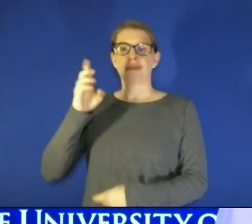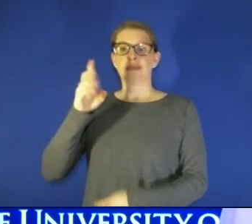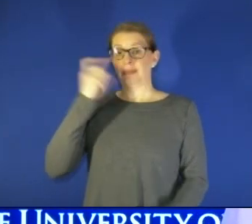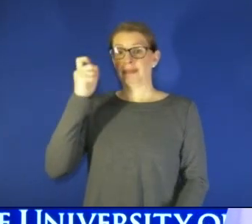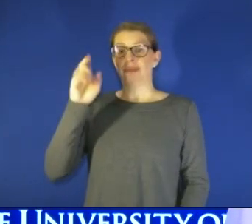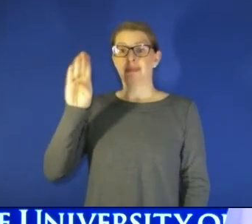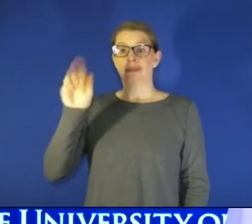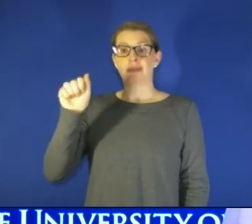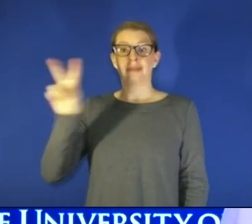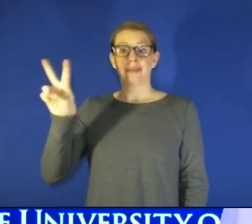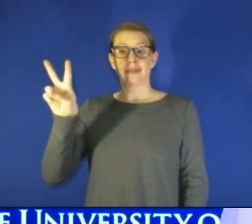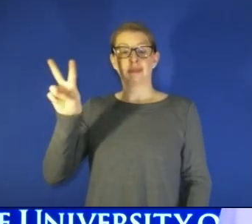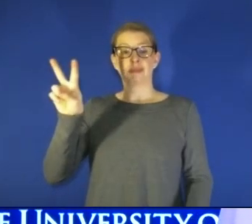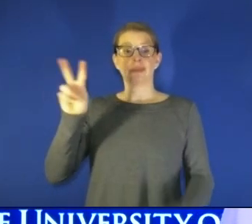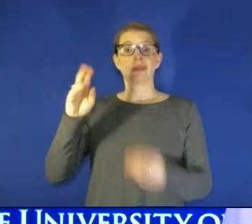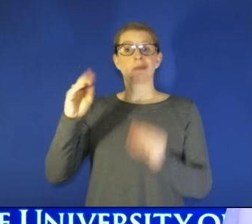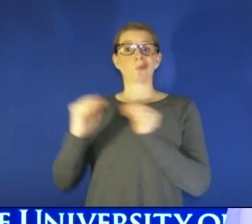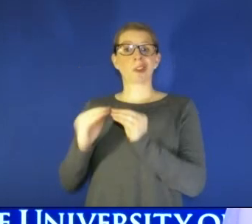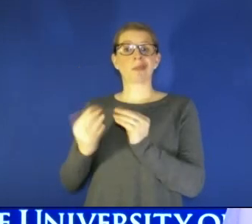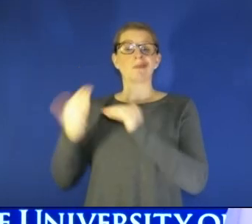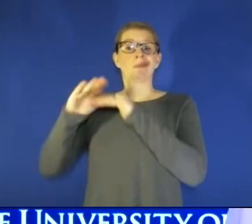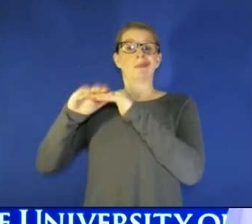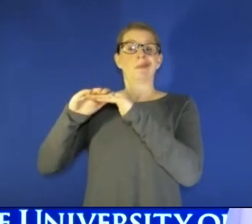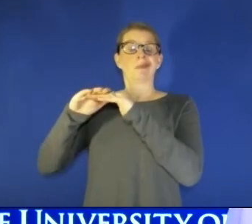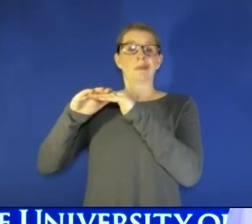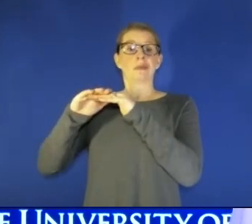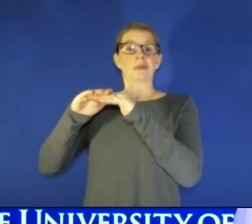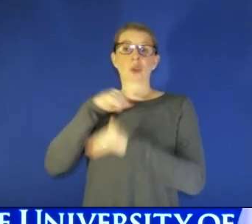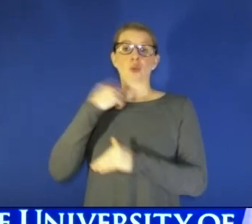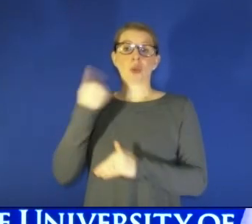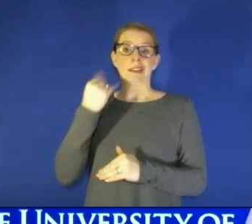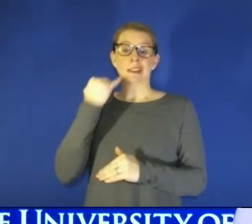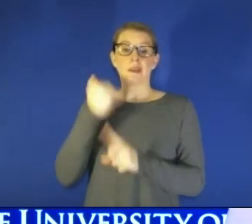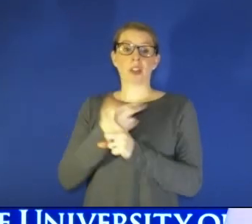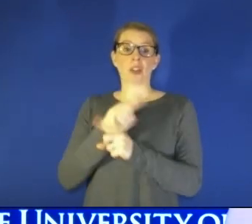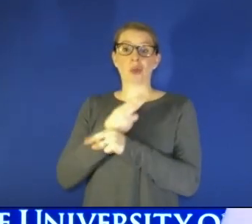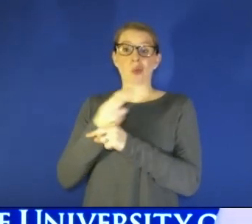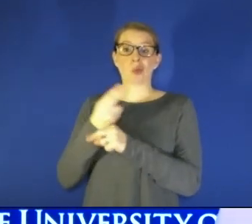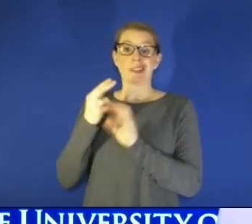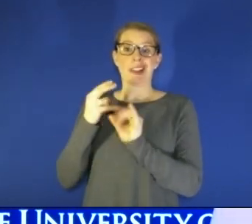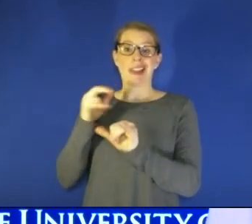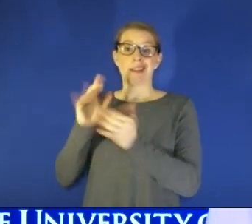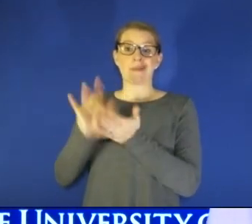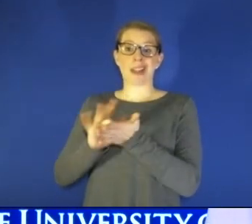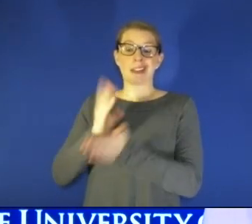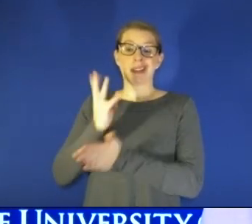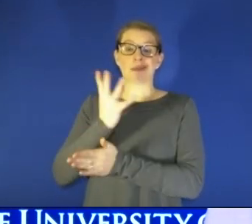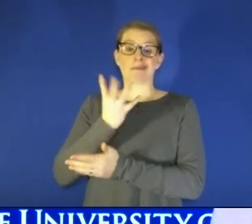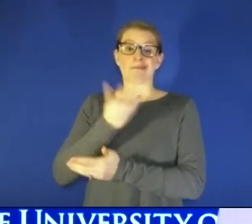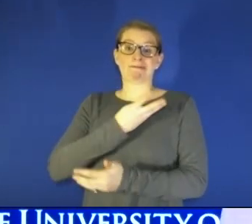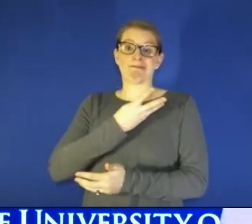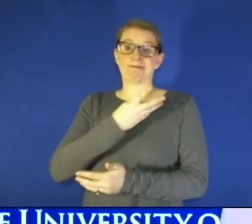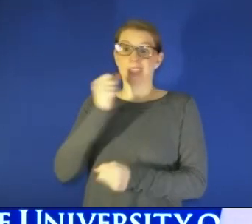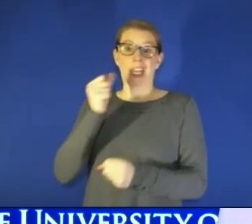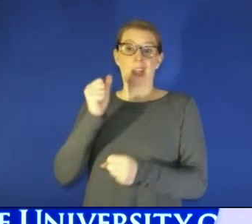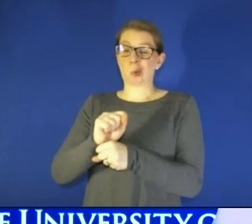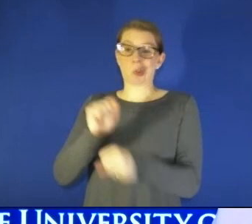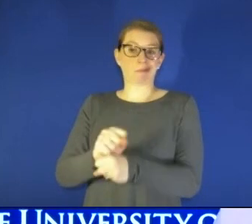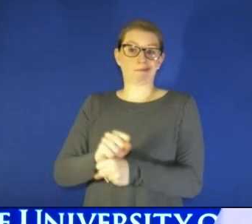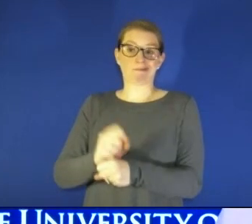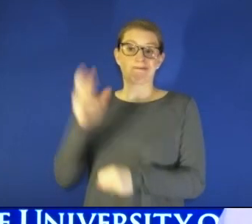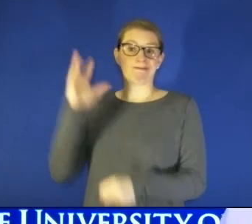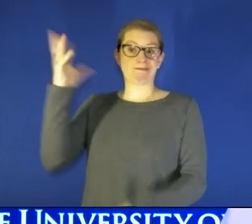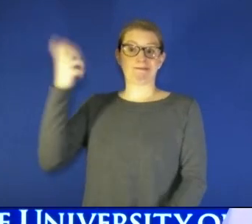bit higher, there is that risk that if you use sotrovimab, it won't work, so they have pulled that. We have not been